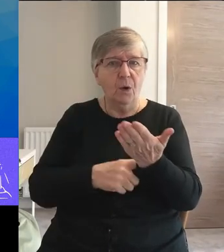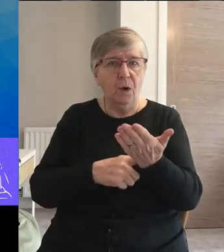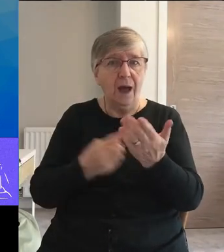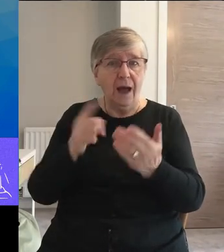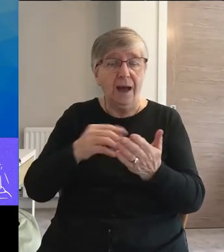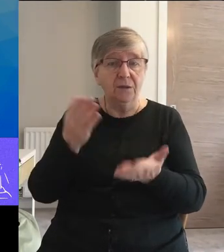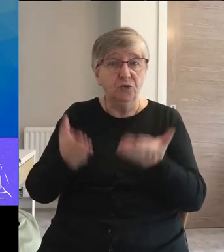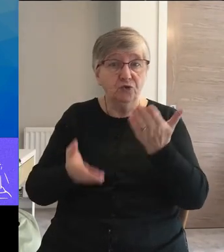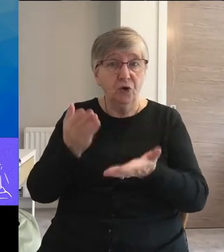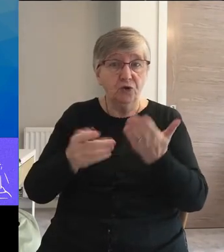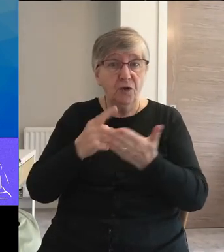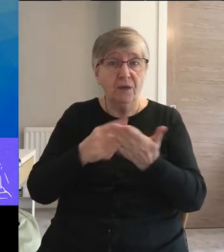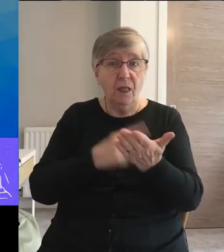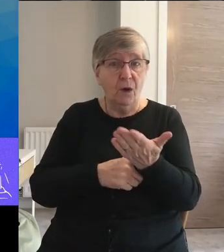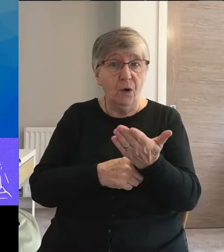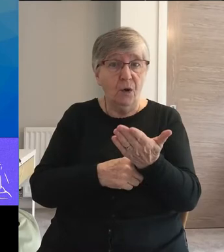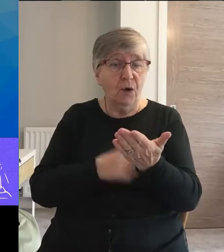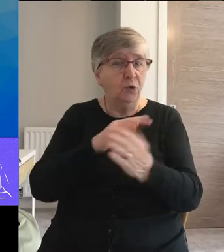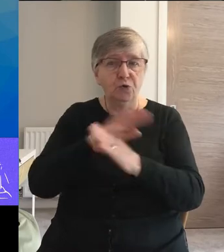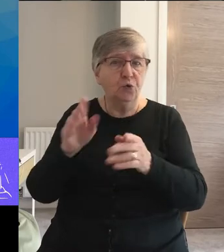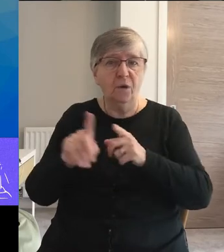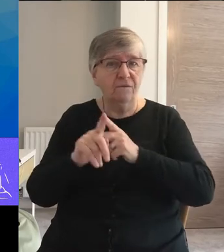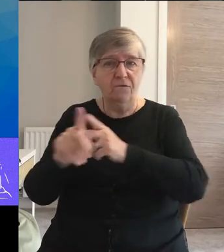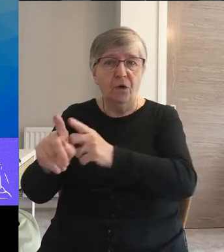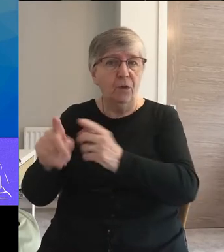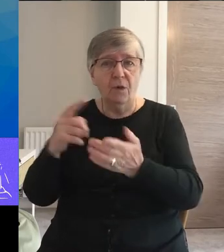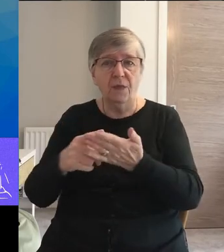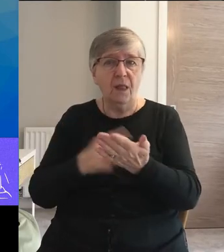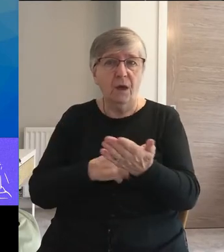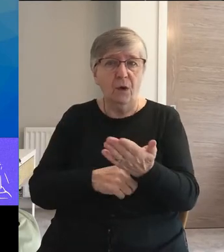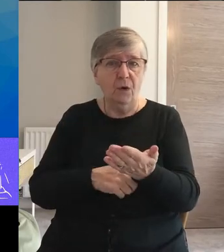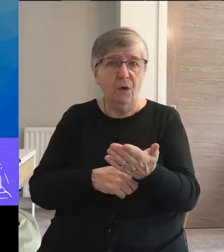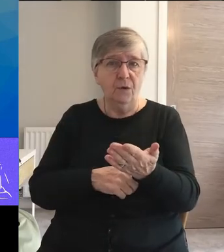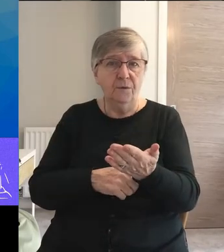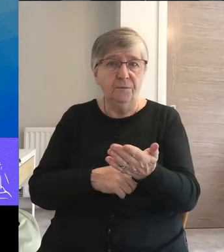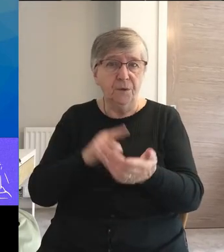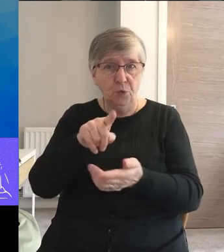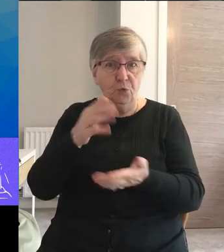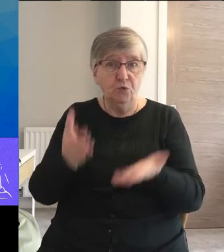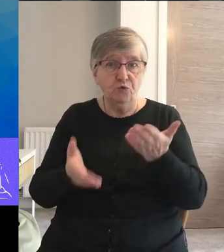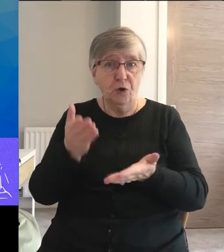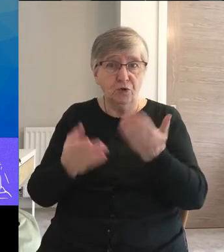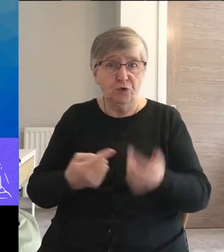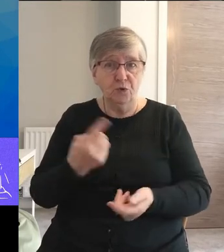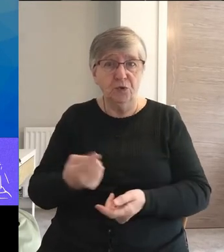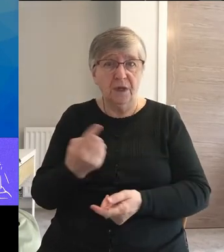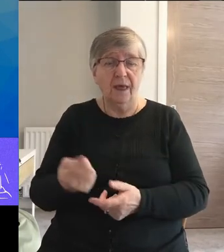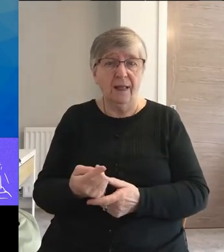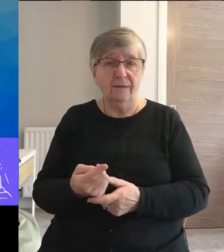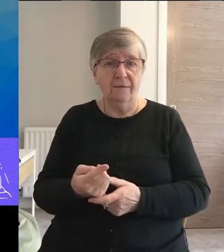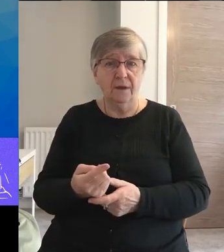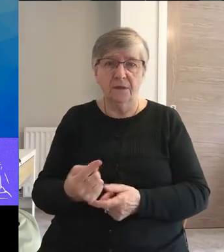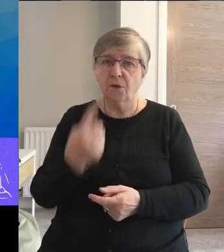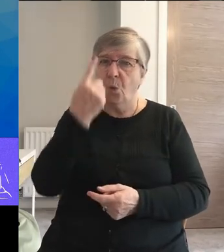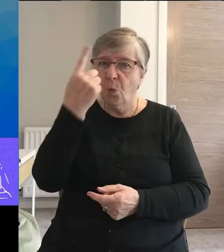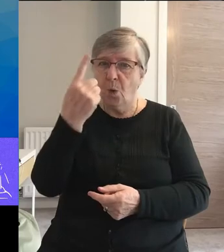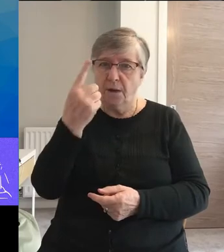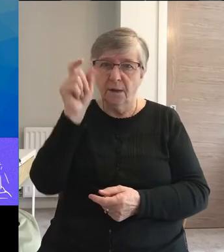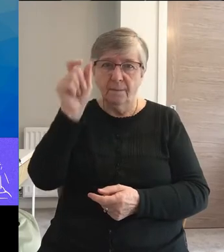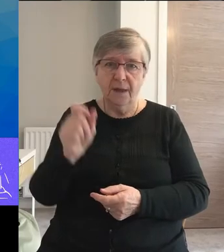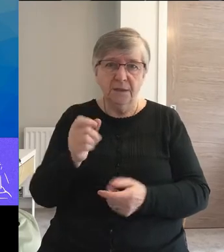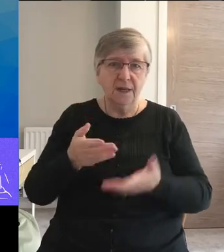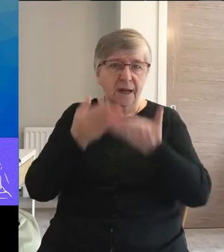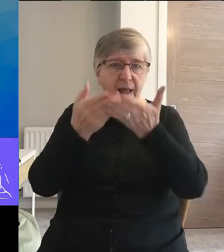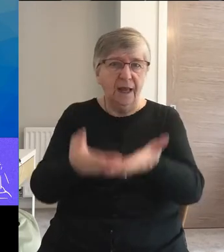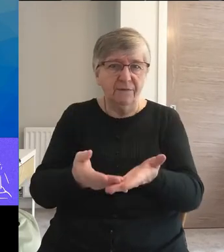law, you're not keeping it, but sitting in judgment on it. There's only one lawgiver and